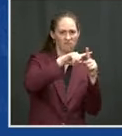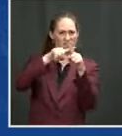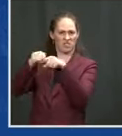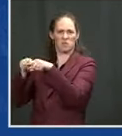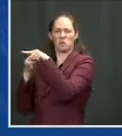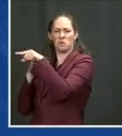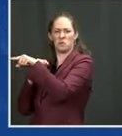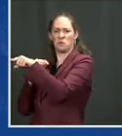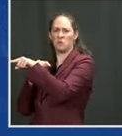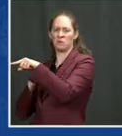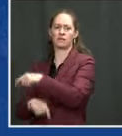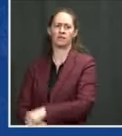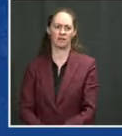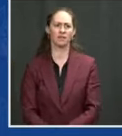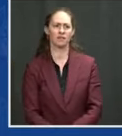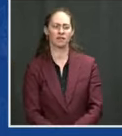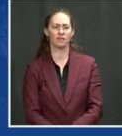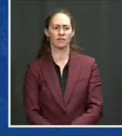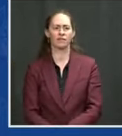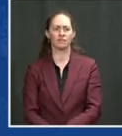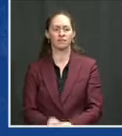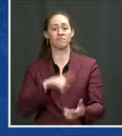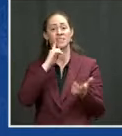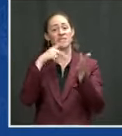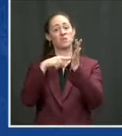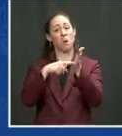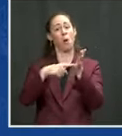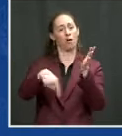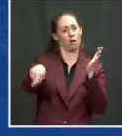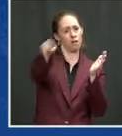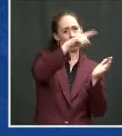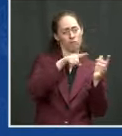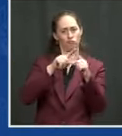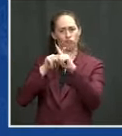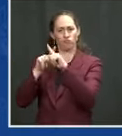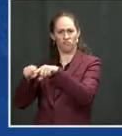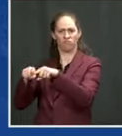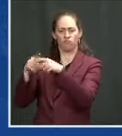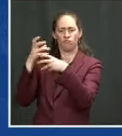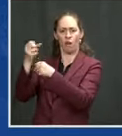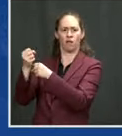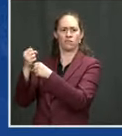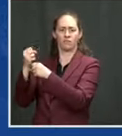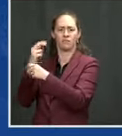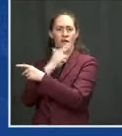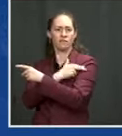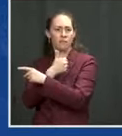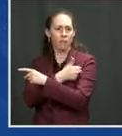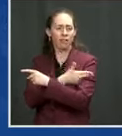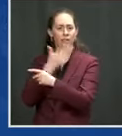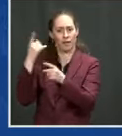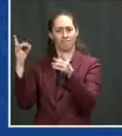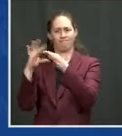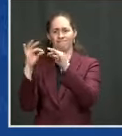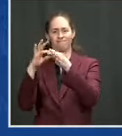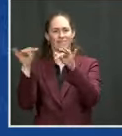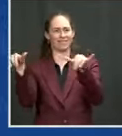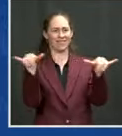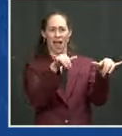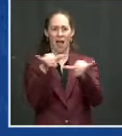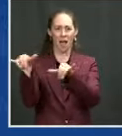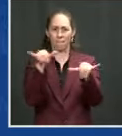that particular neighborhood working together delivering the same message, which is that this is a good idea and this is something that you should be willing to do.